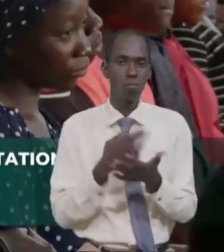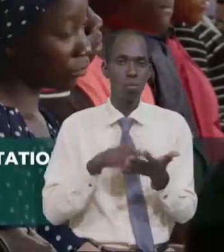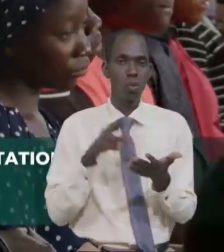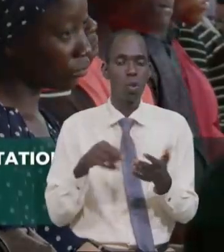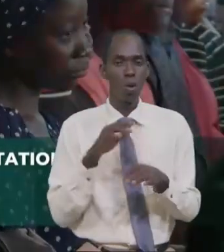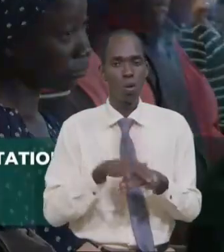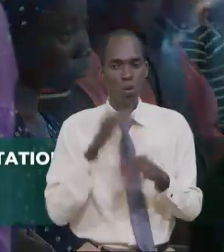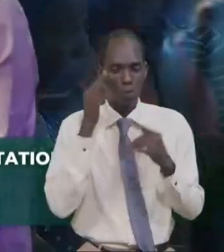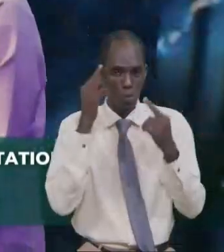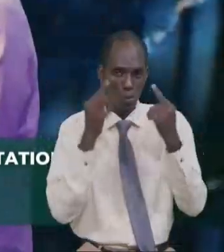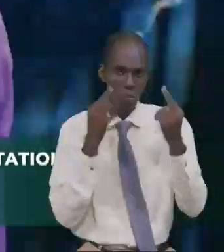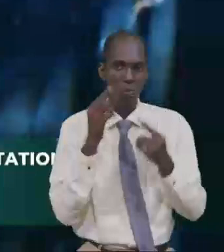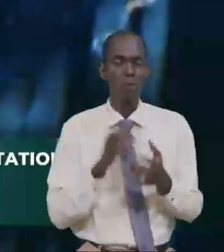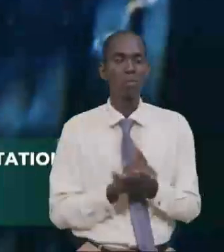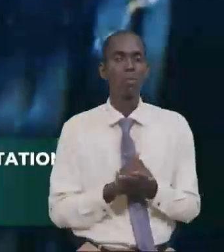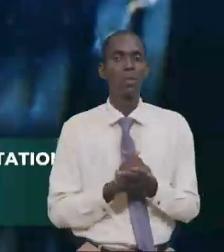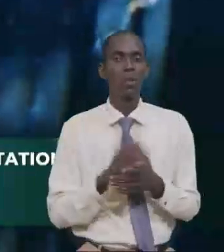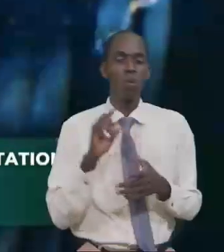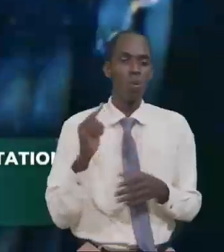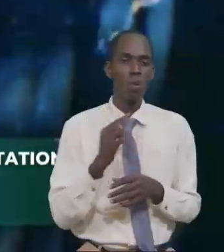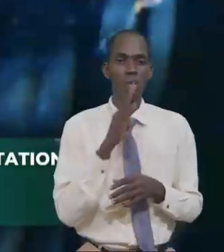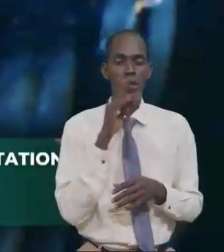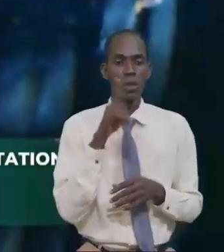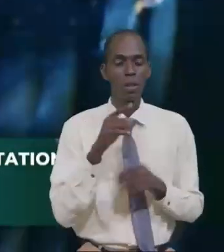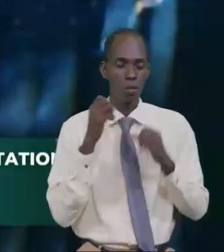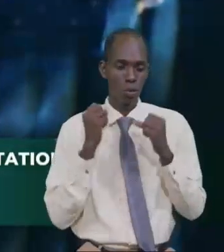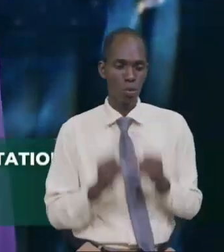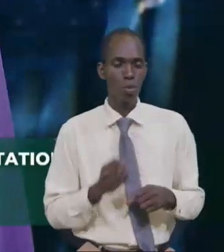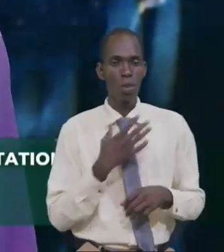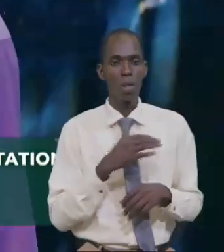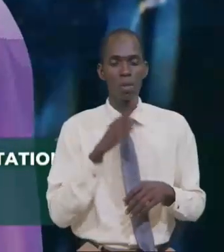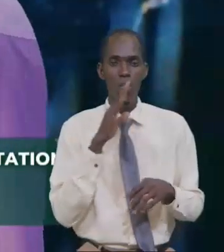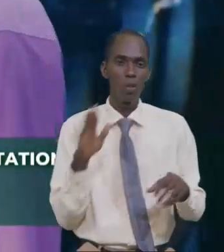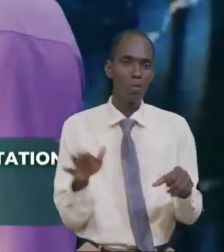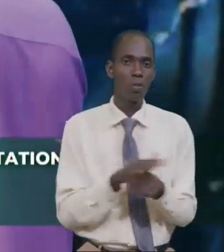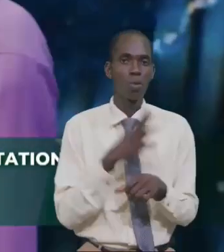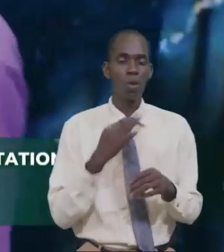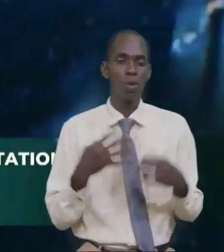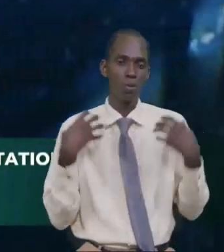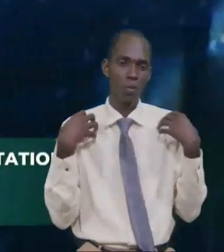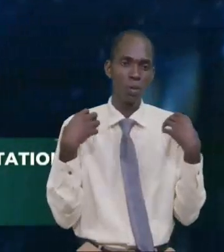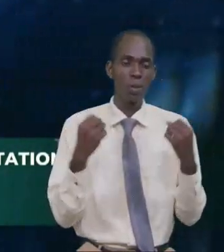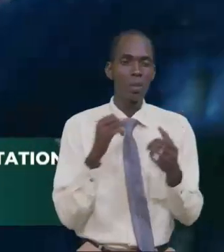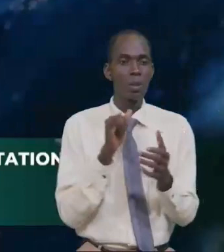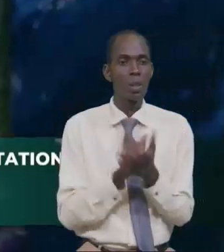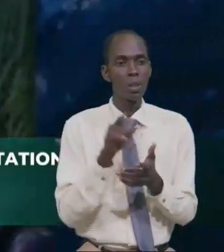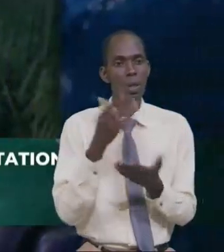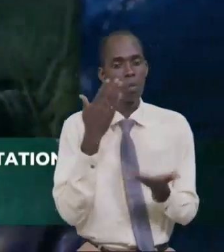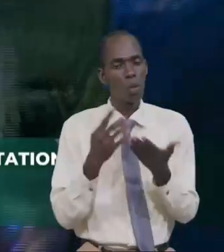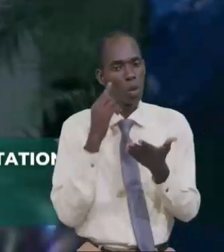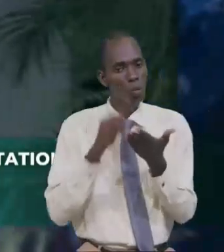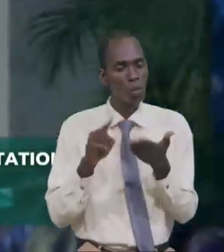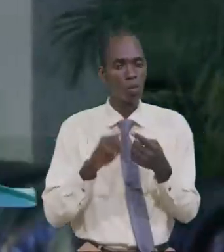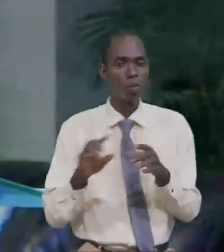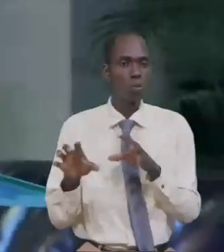observe to do according to all the law. According to all the law. According to